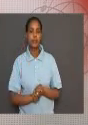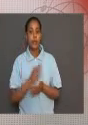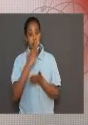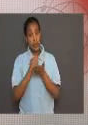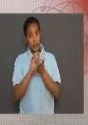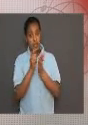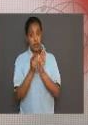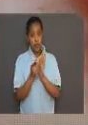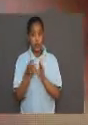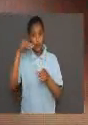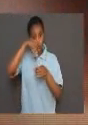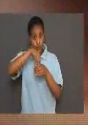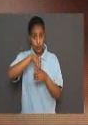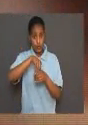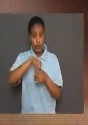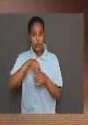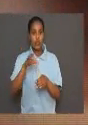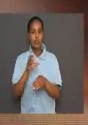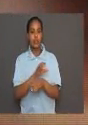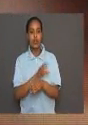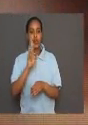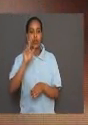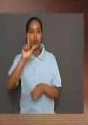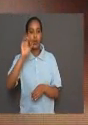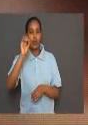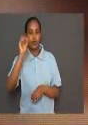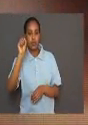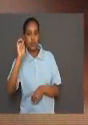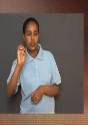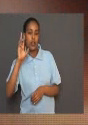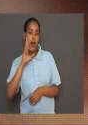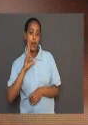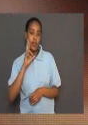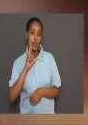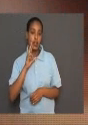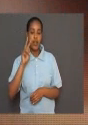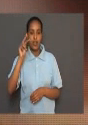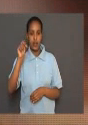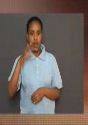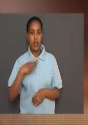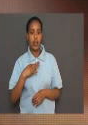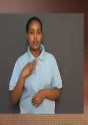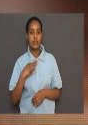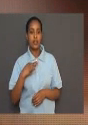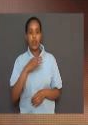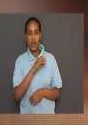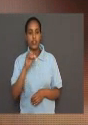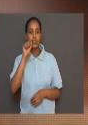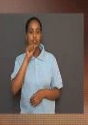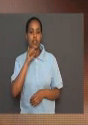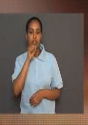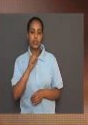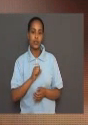Some examples include cellulose, rubber, nylon, and